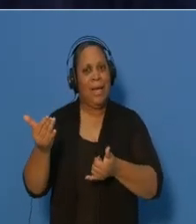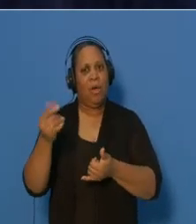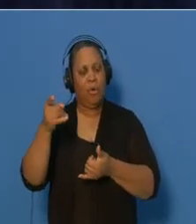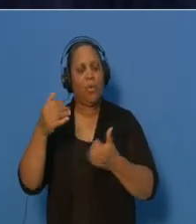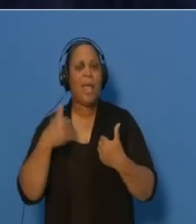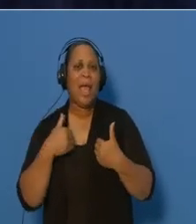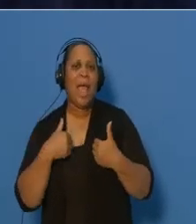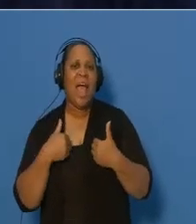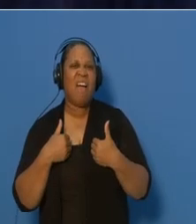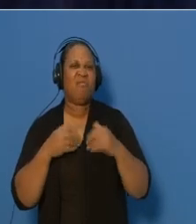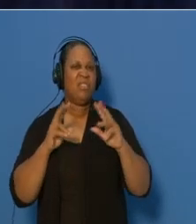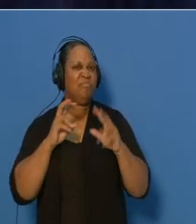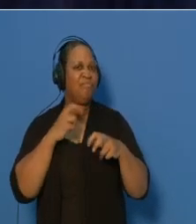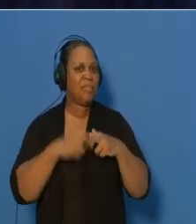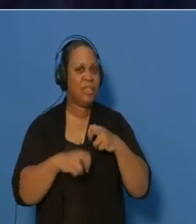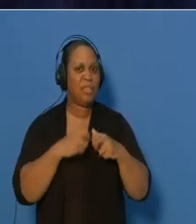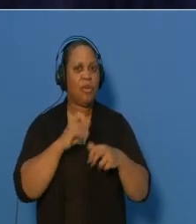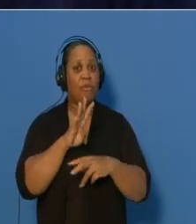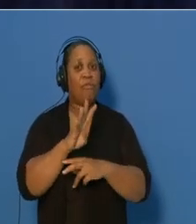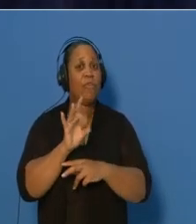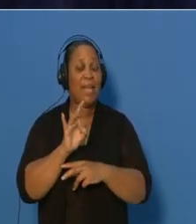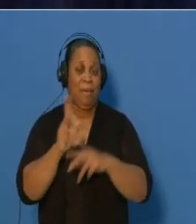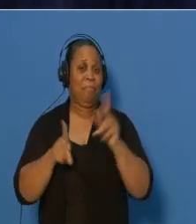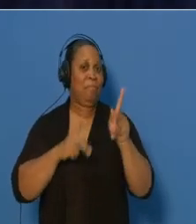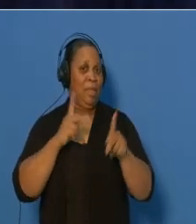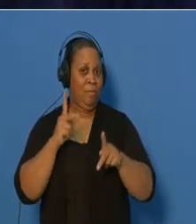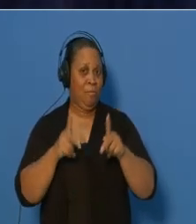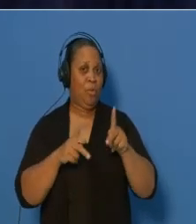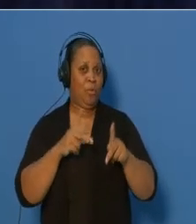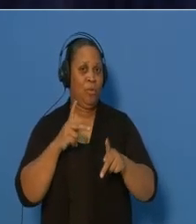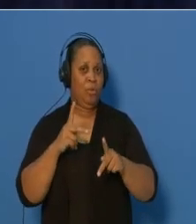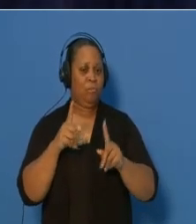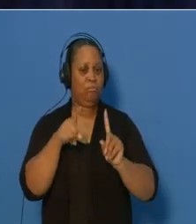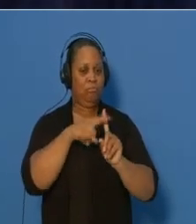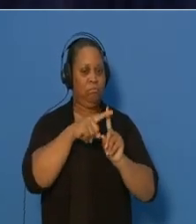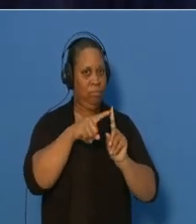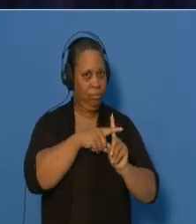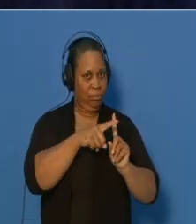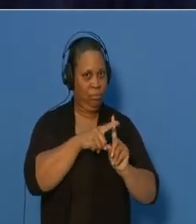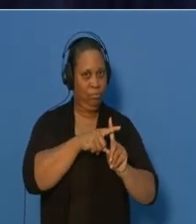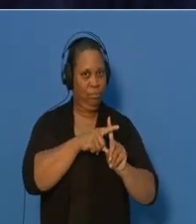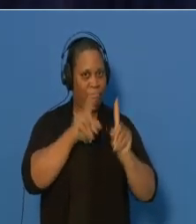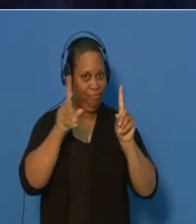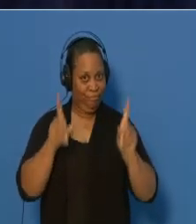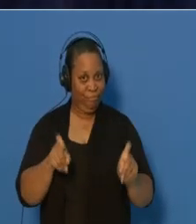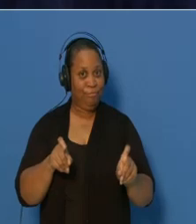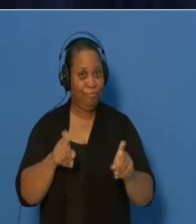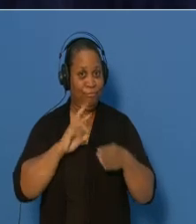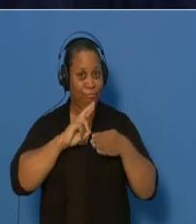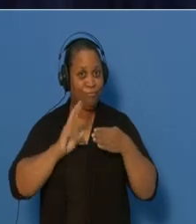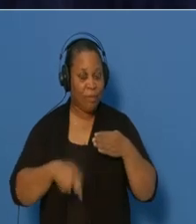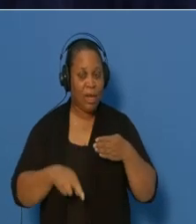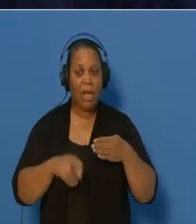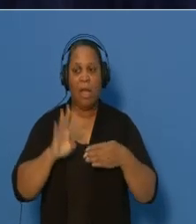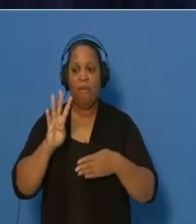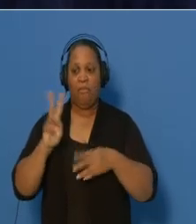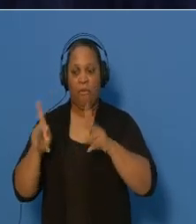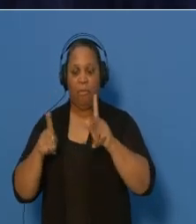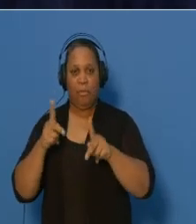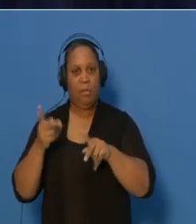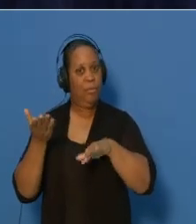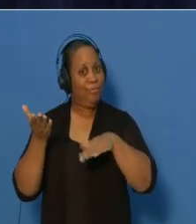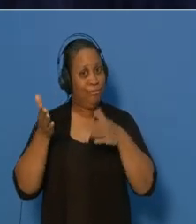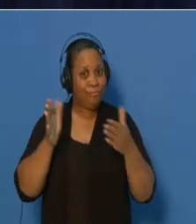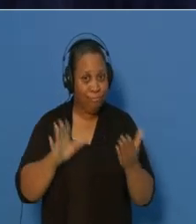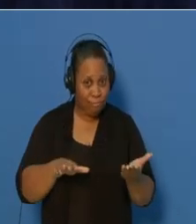issue where we have 48 people who have been tested positive for this virus, and 4 people on the island who passed